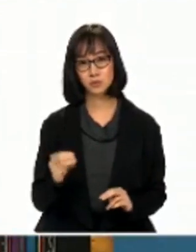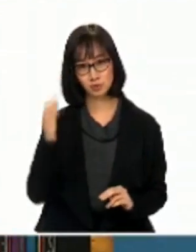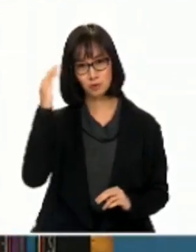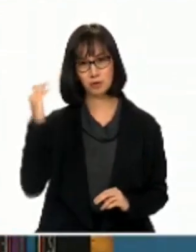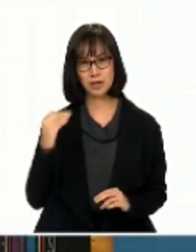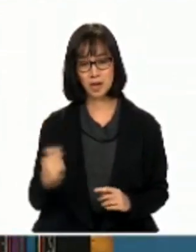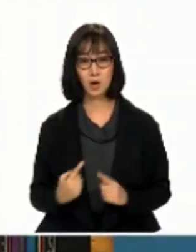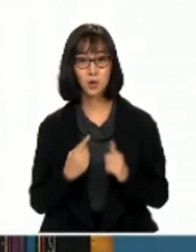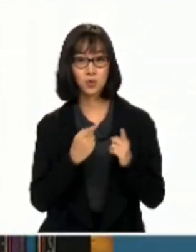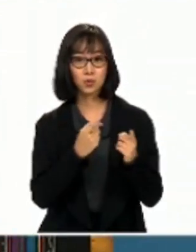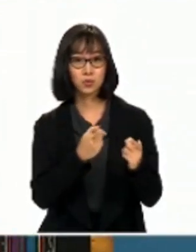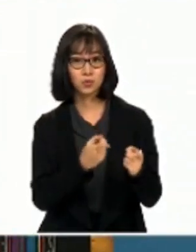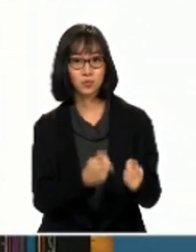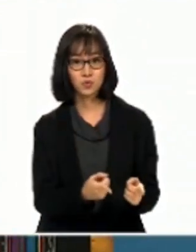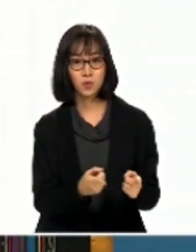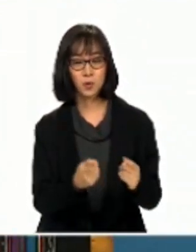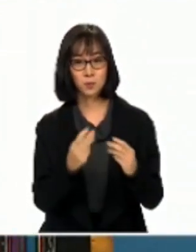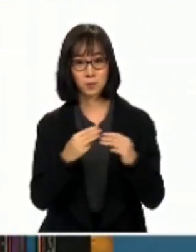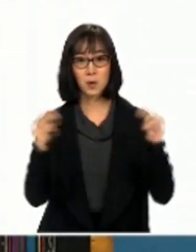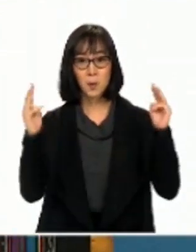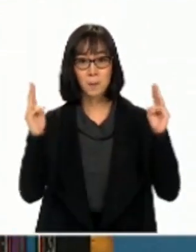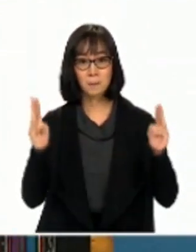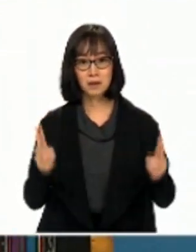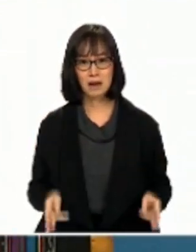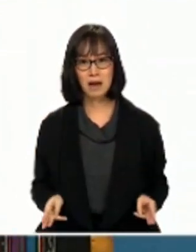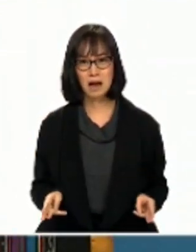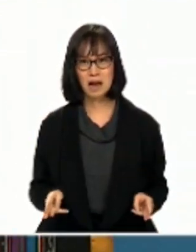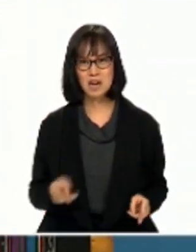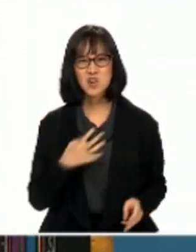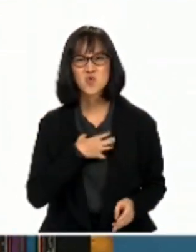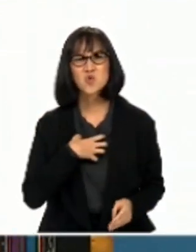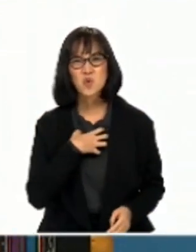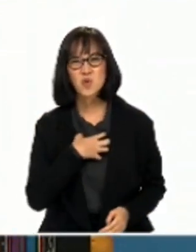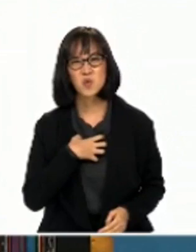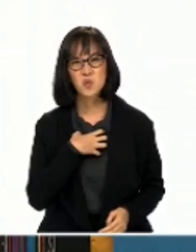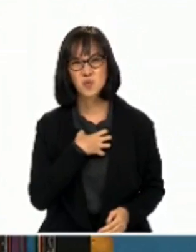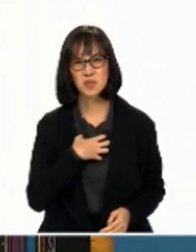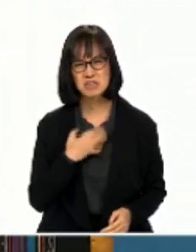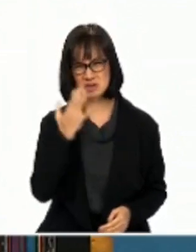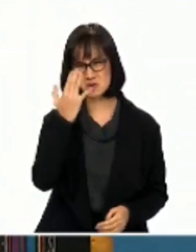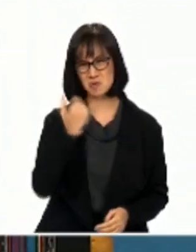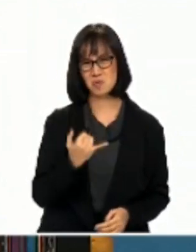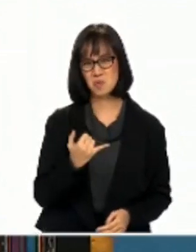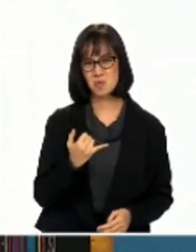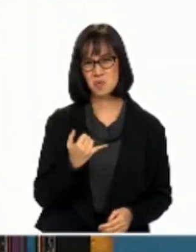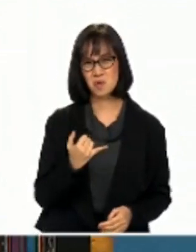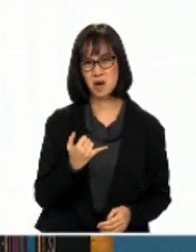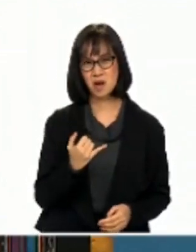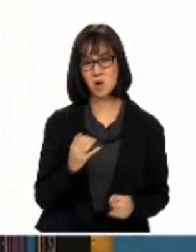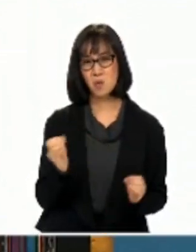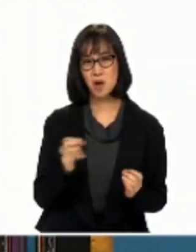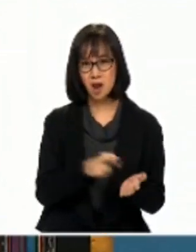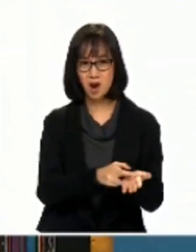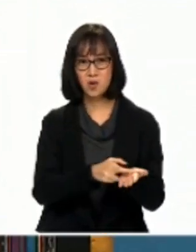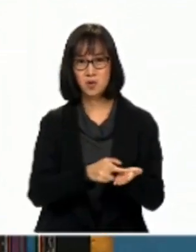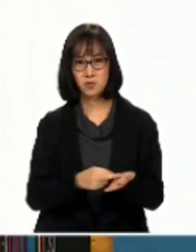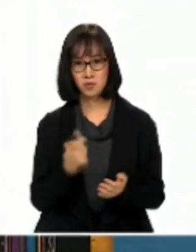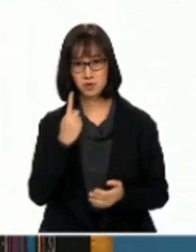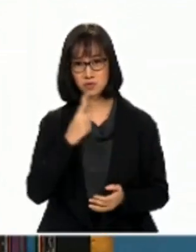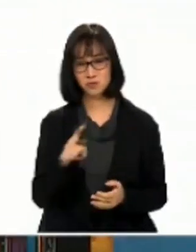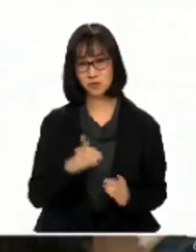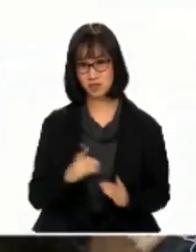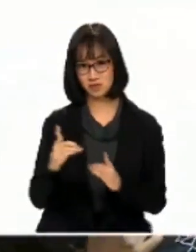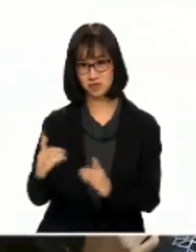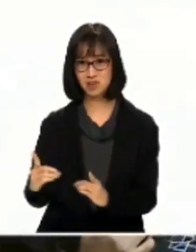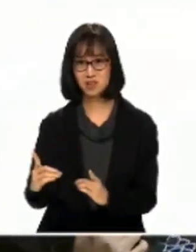to Malacañang just to complain, why is it that there is no request for delivery?